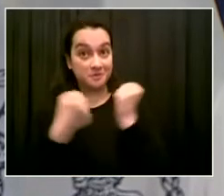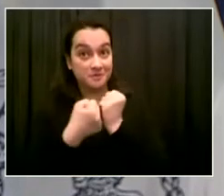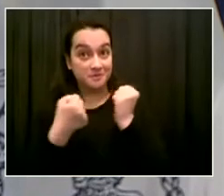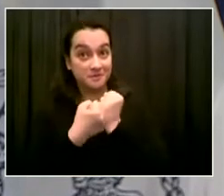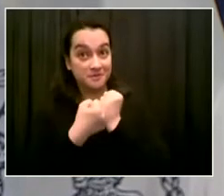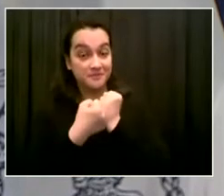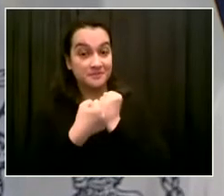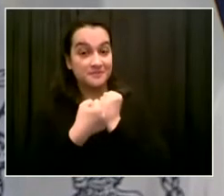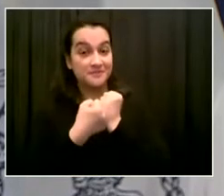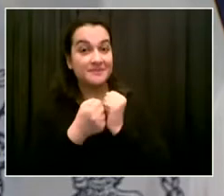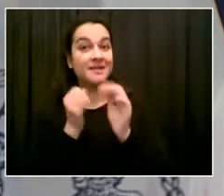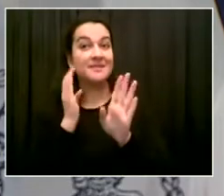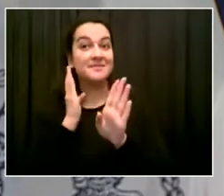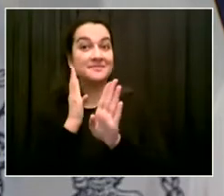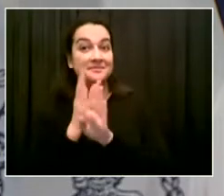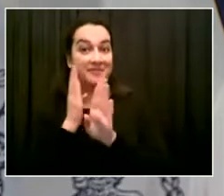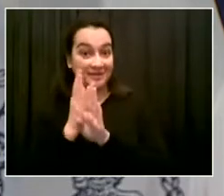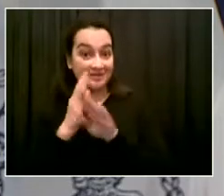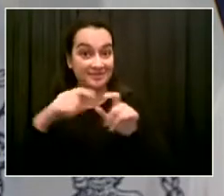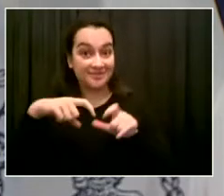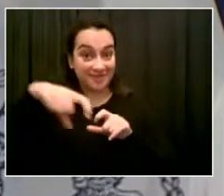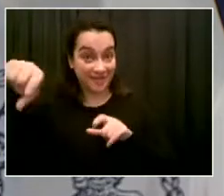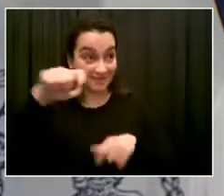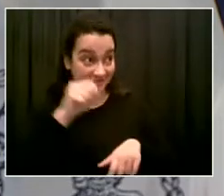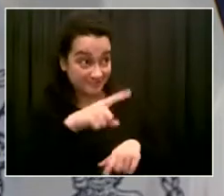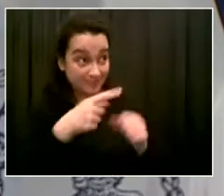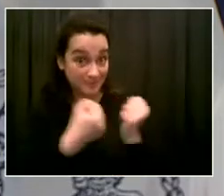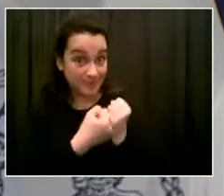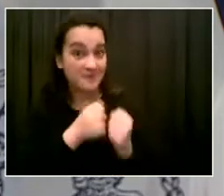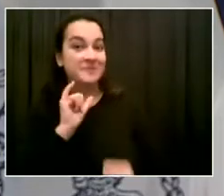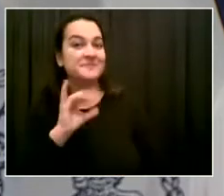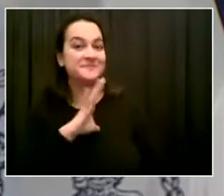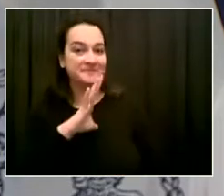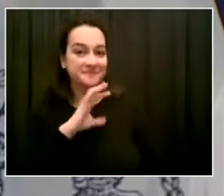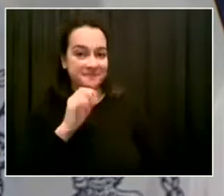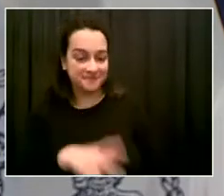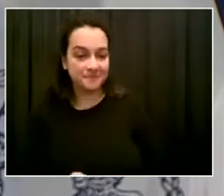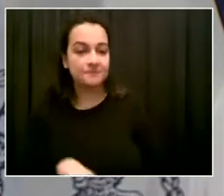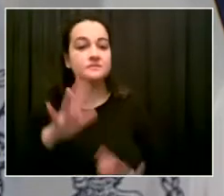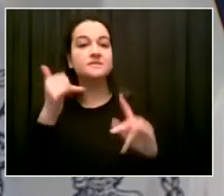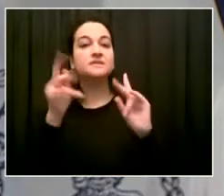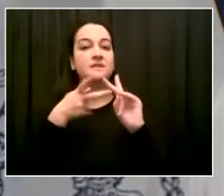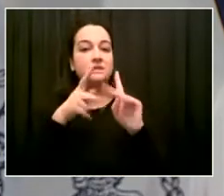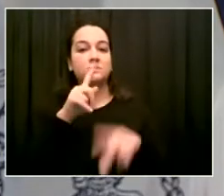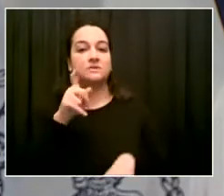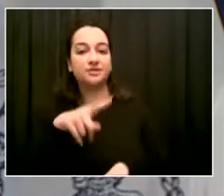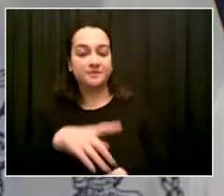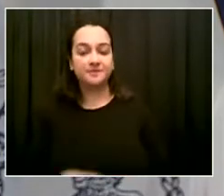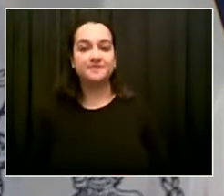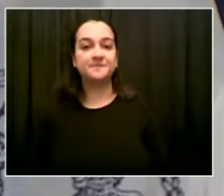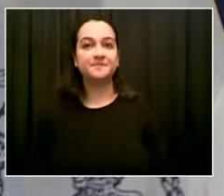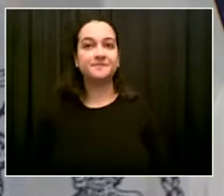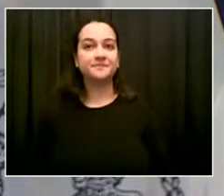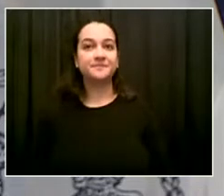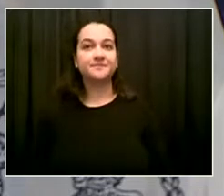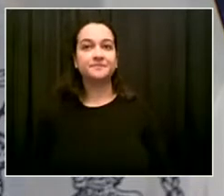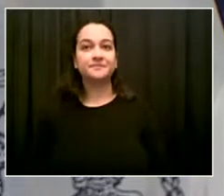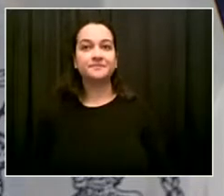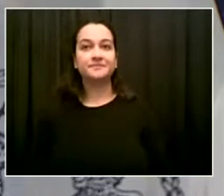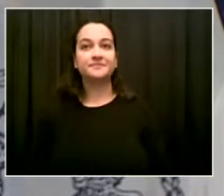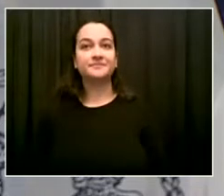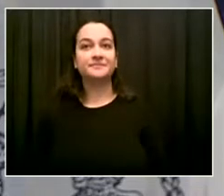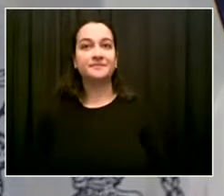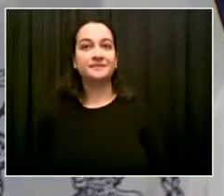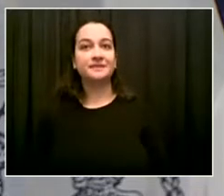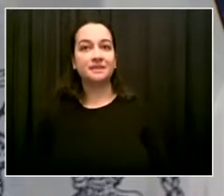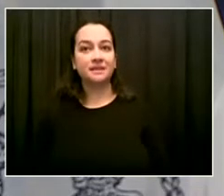still stunned by that. So Manhattan Borough this is going back to open streets. I spoke to Manhattan Borough President Gail Brewer yesterday,